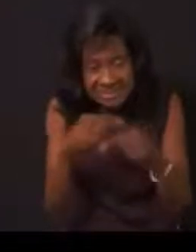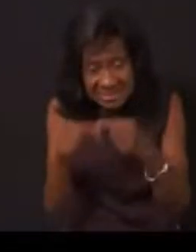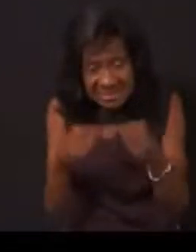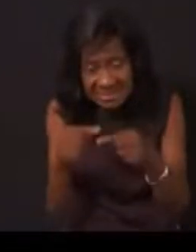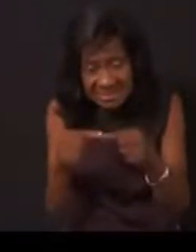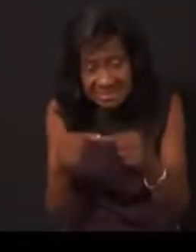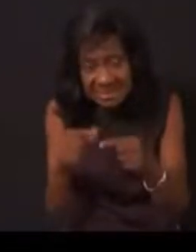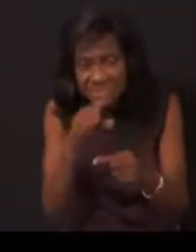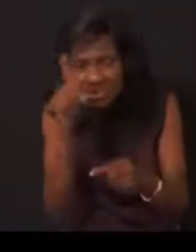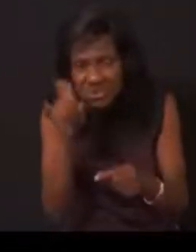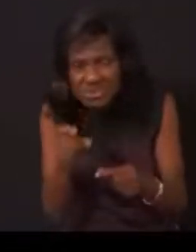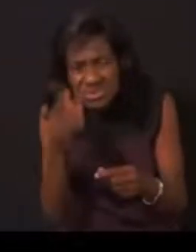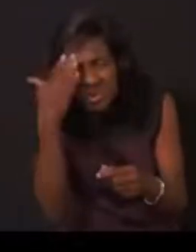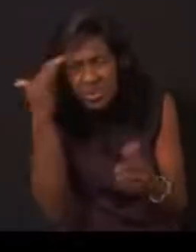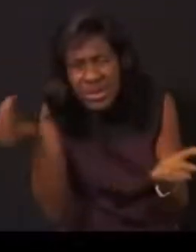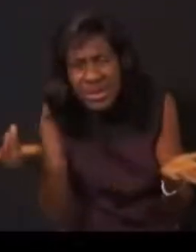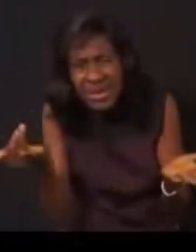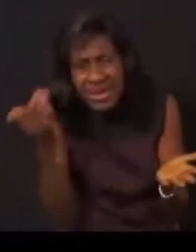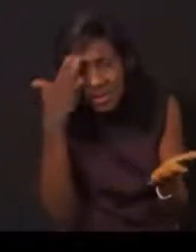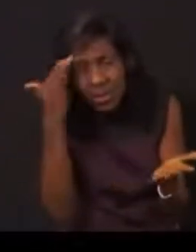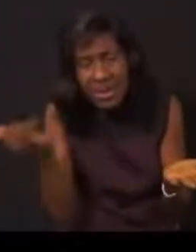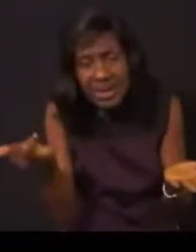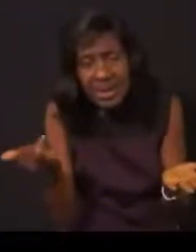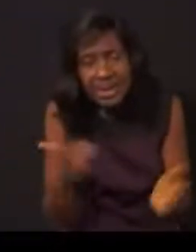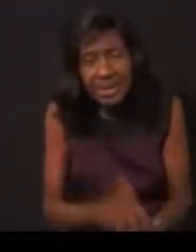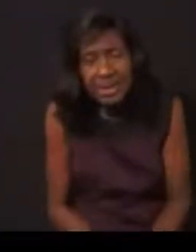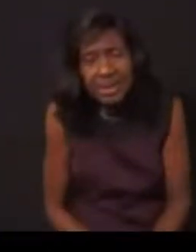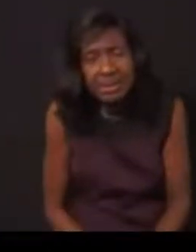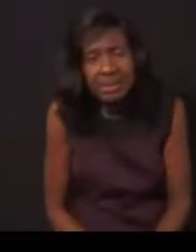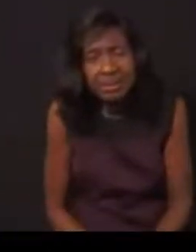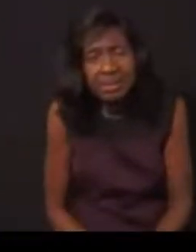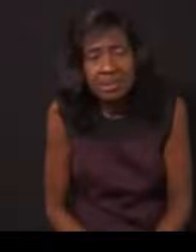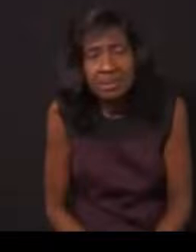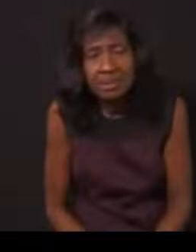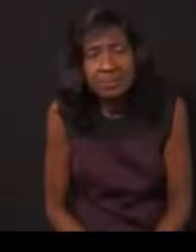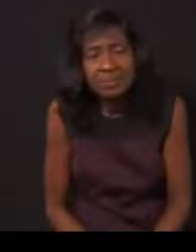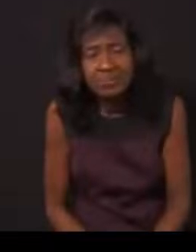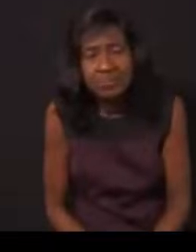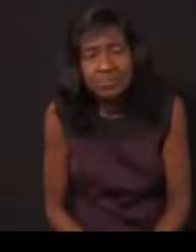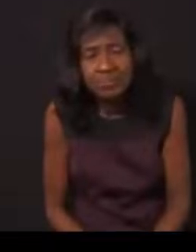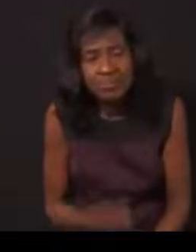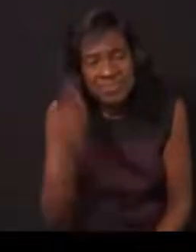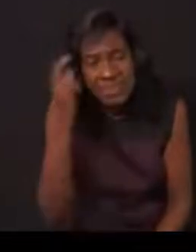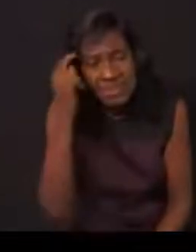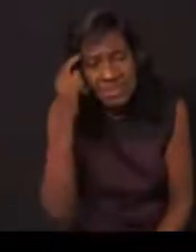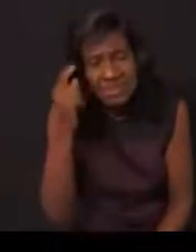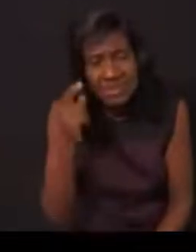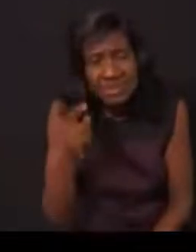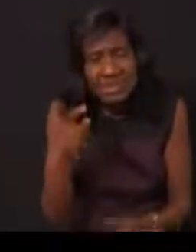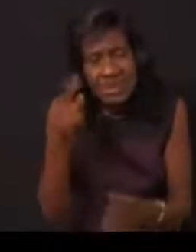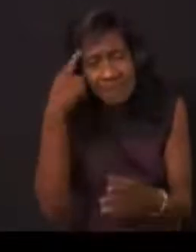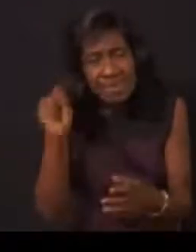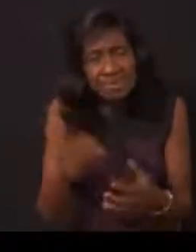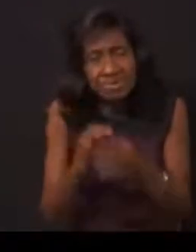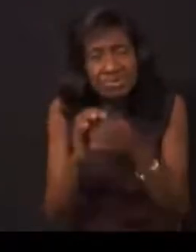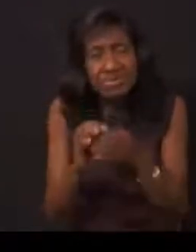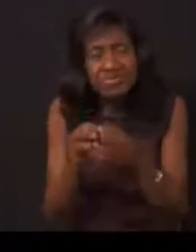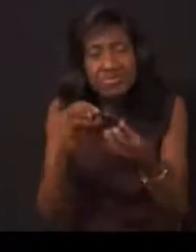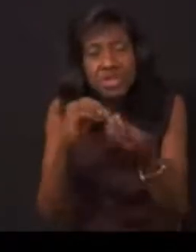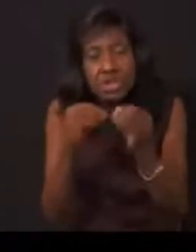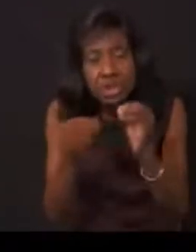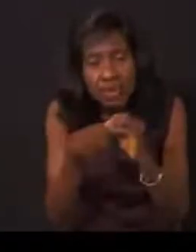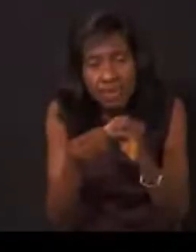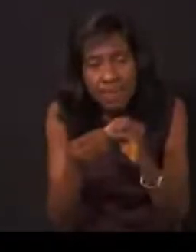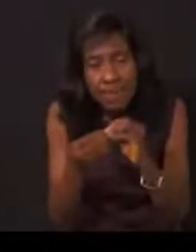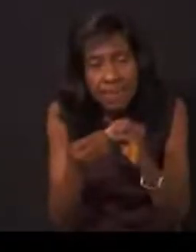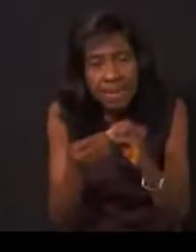Can you say the reason for that? Why that is so? I think it's just the sheer numbers, really, Ralph.